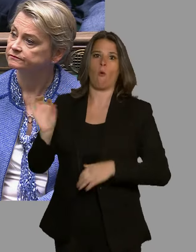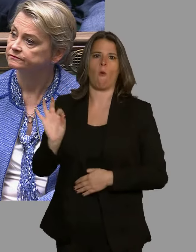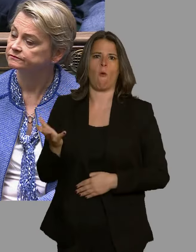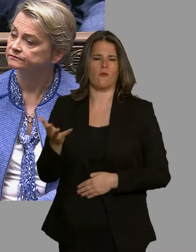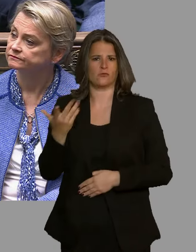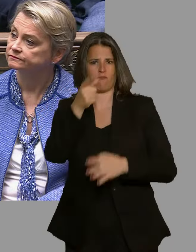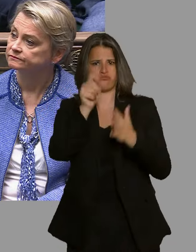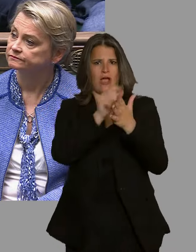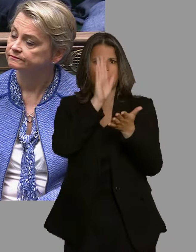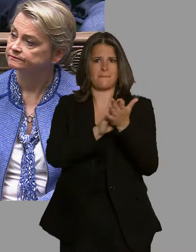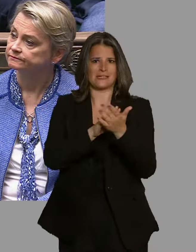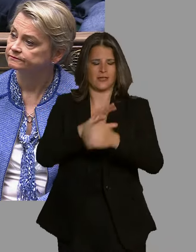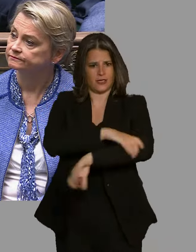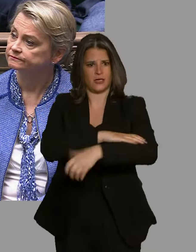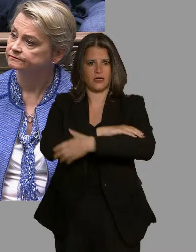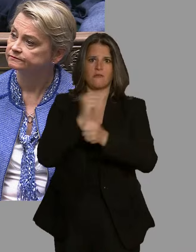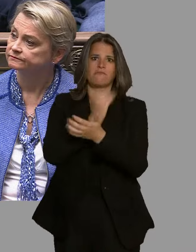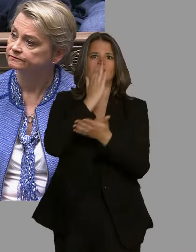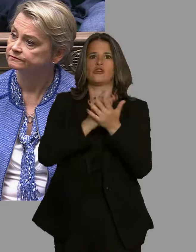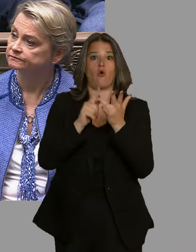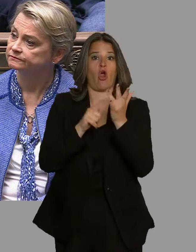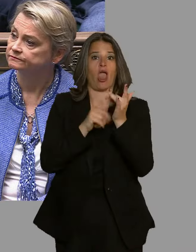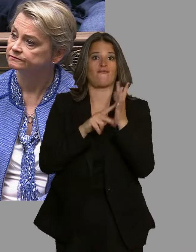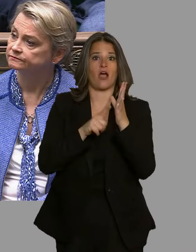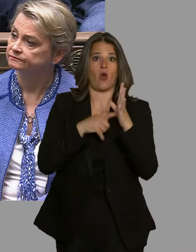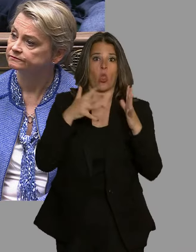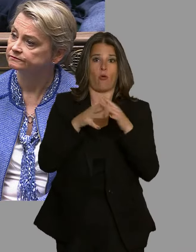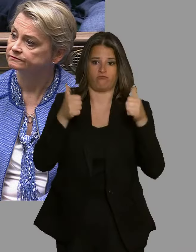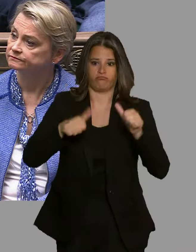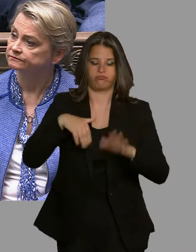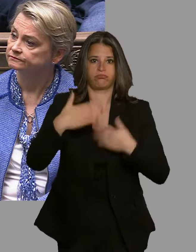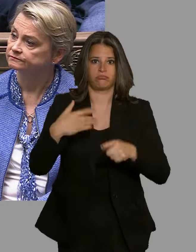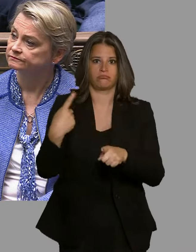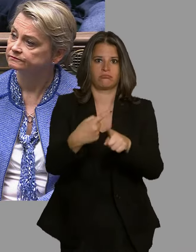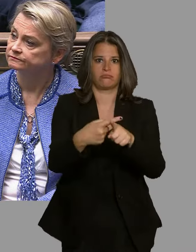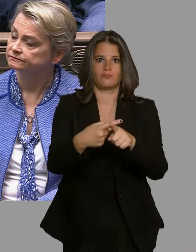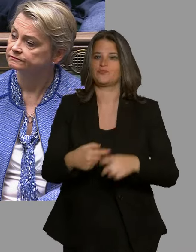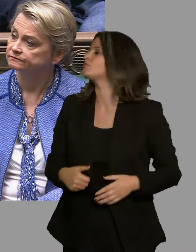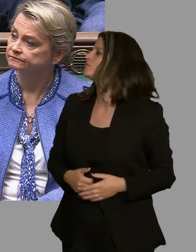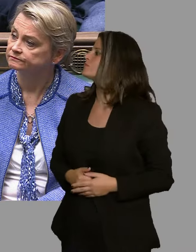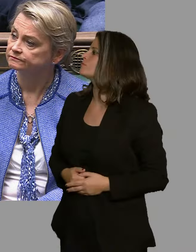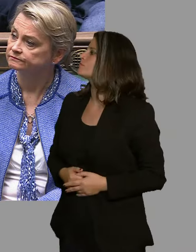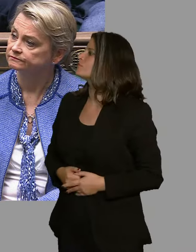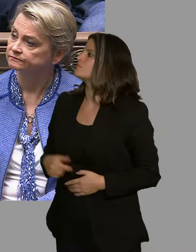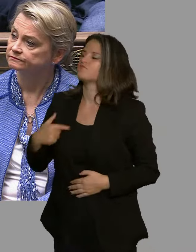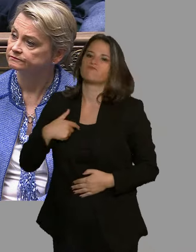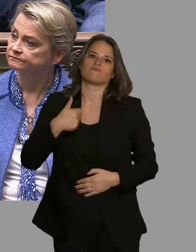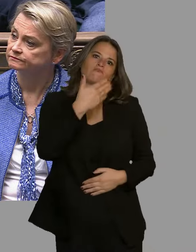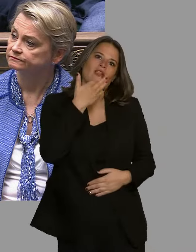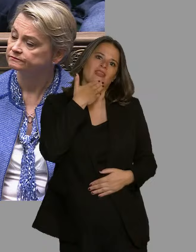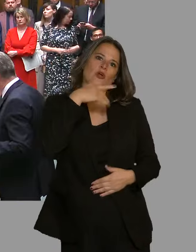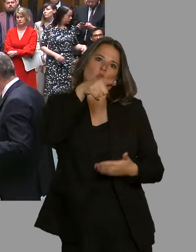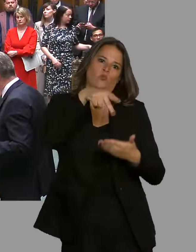her to make that victim impact statement in the first place. It took a huge amount of courage and